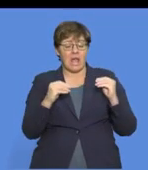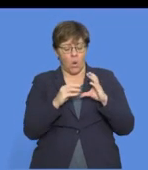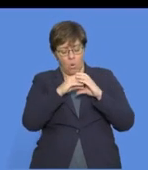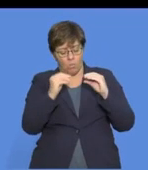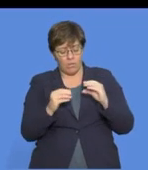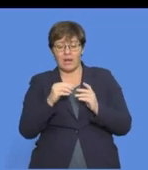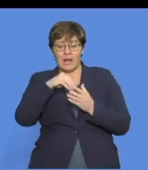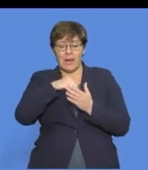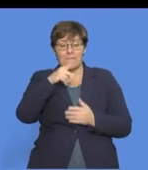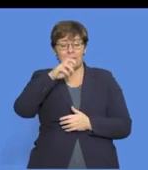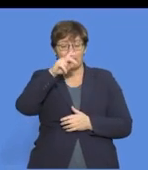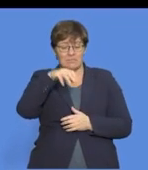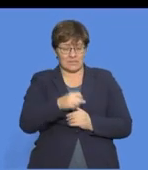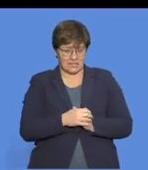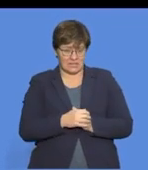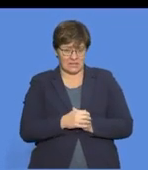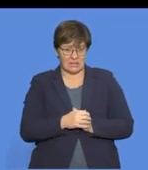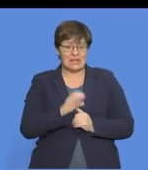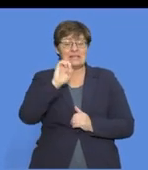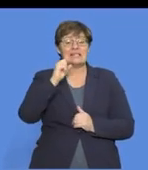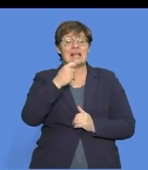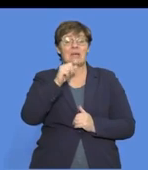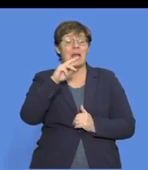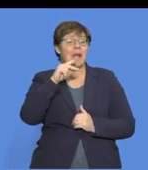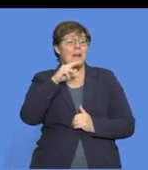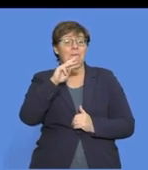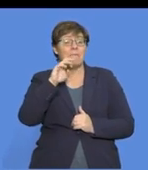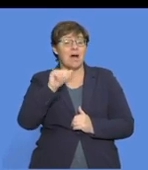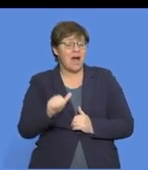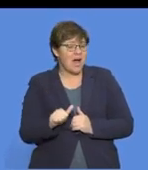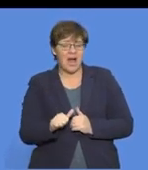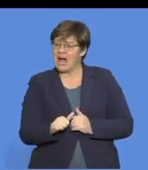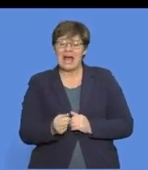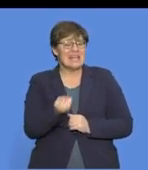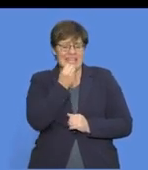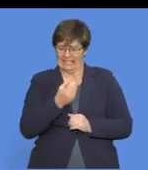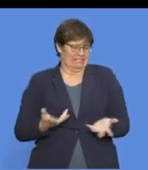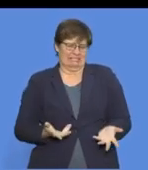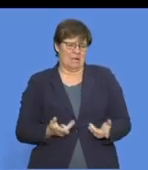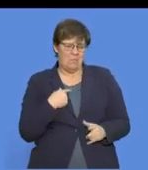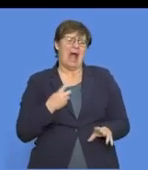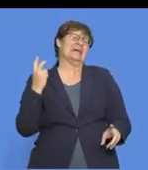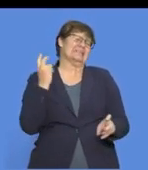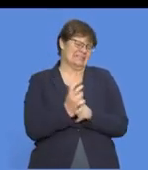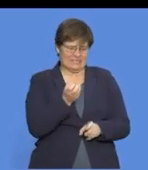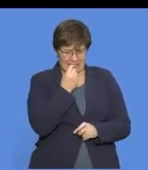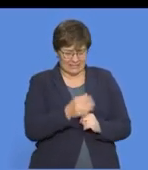to eat it because it really is tough. Some Sclerenchyma cells are